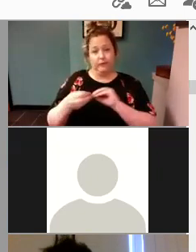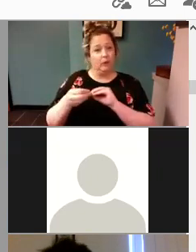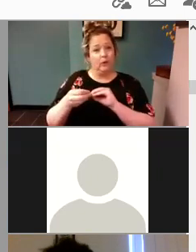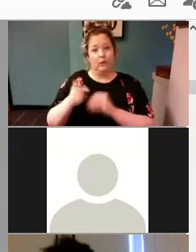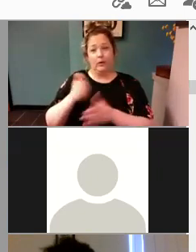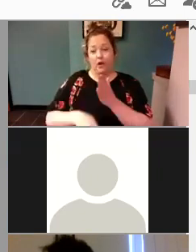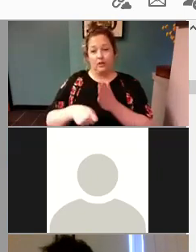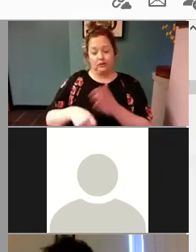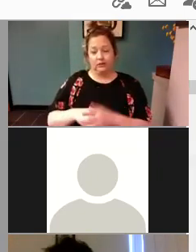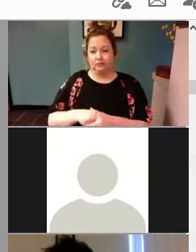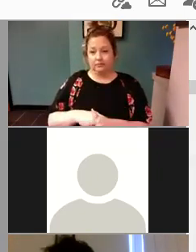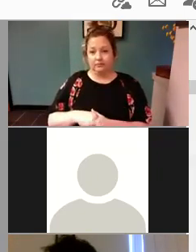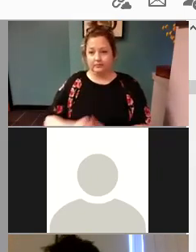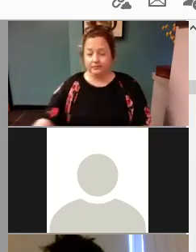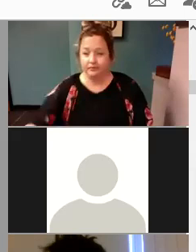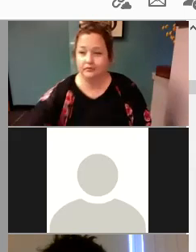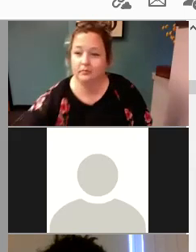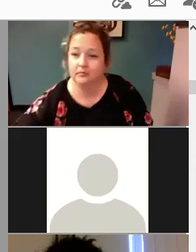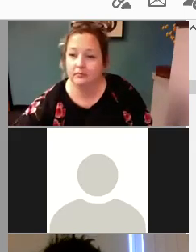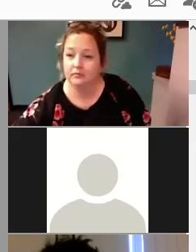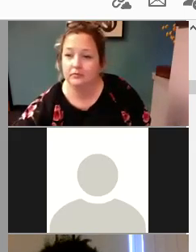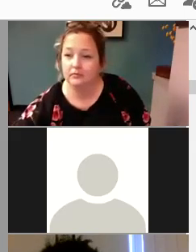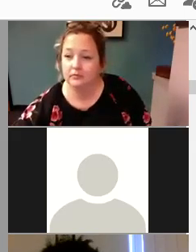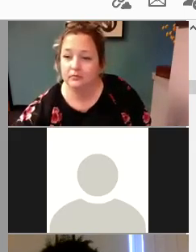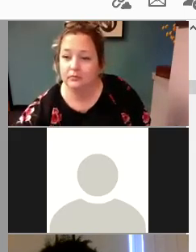tree. This is the cost that I'm trying to minimize here.